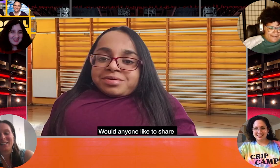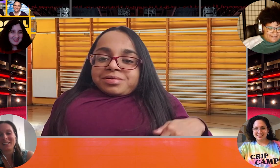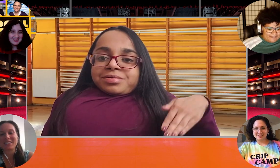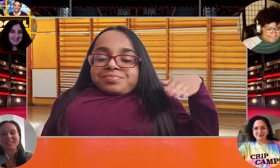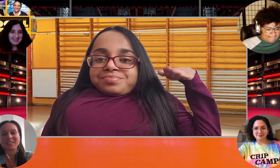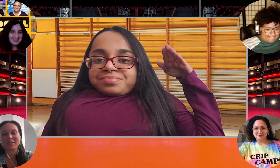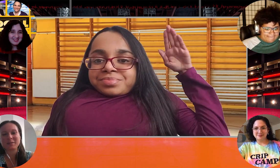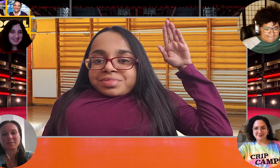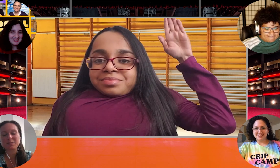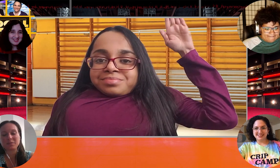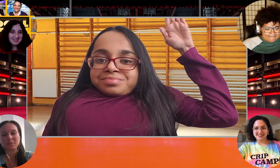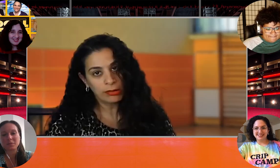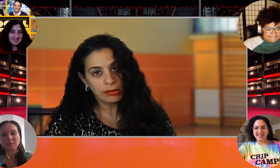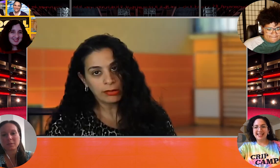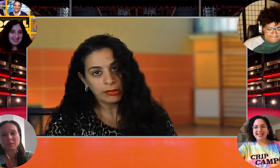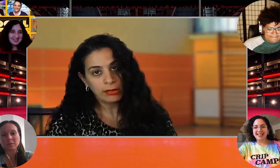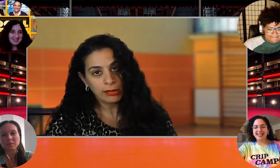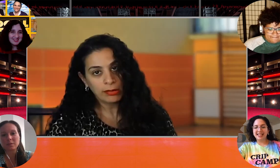share?